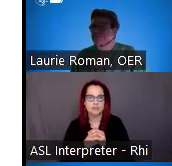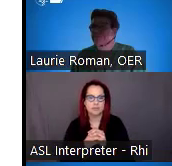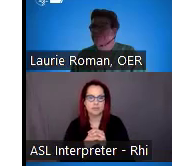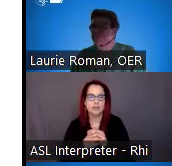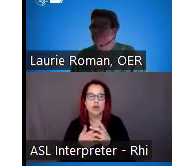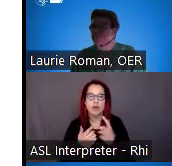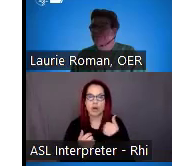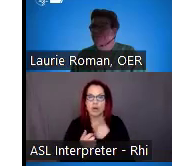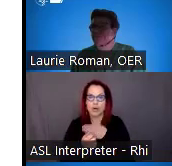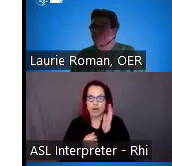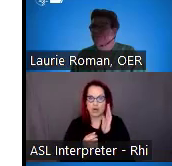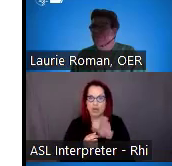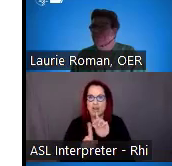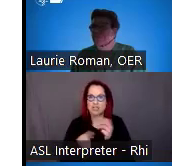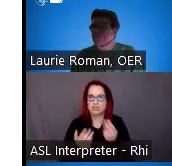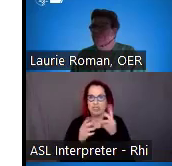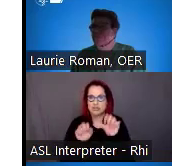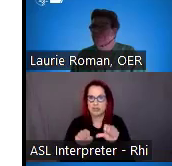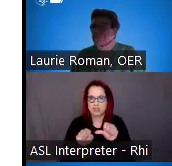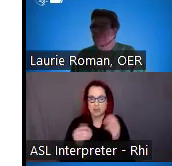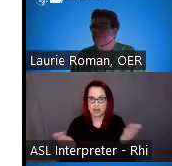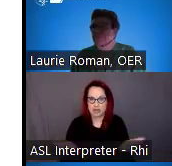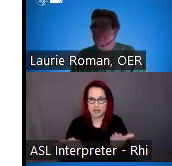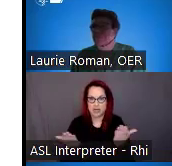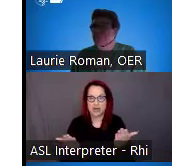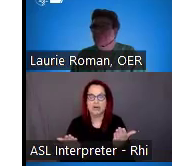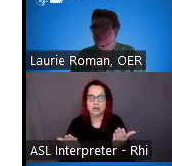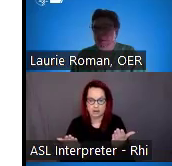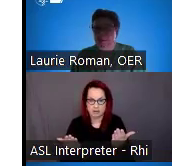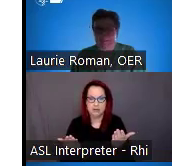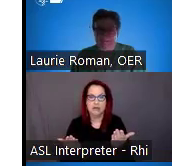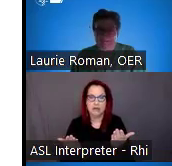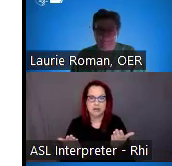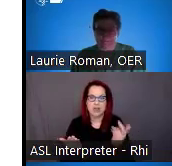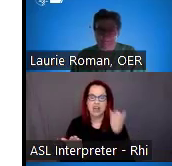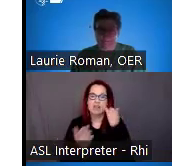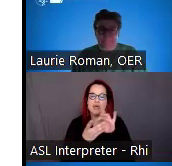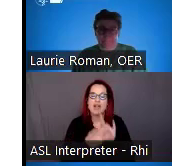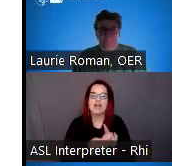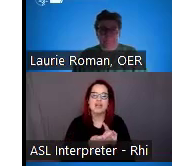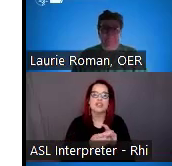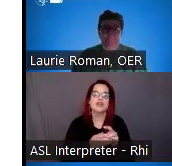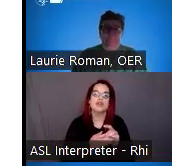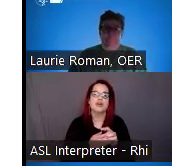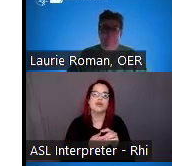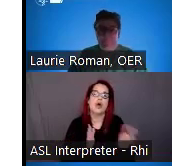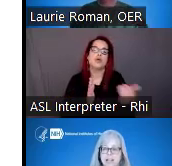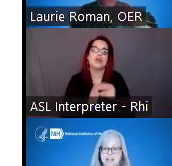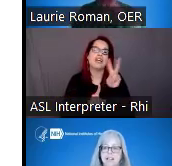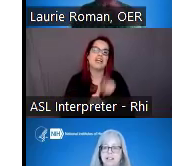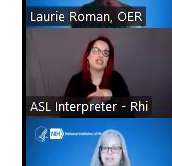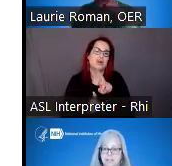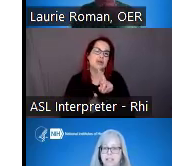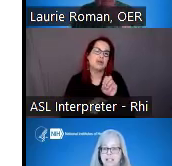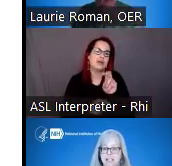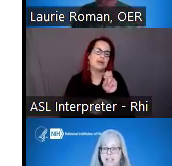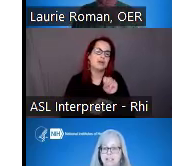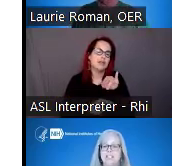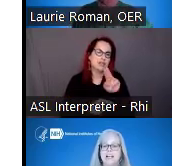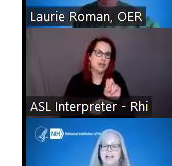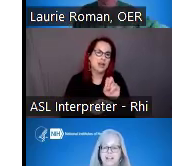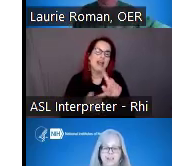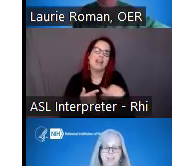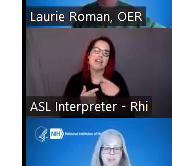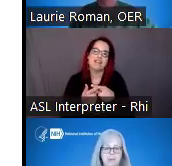We're going to be answering as many as we can here. The ones that are about reissuing, and very specifically about reissuing, your guide liaison really